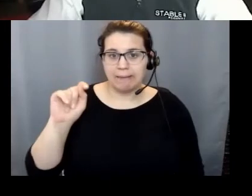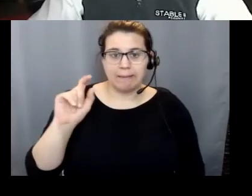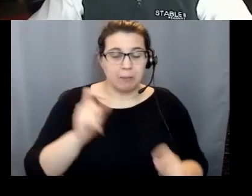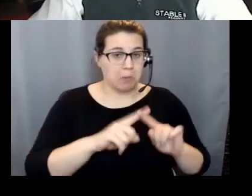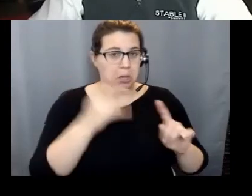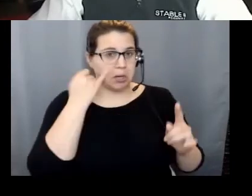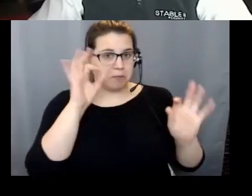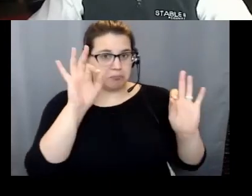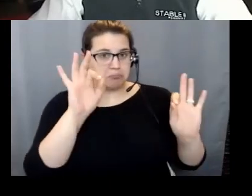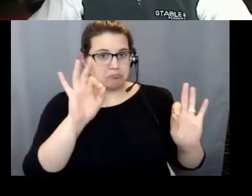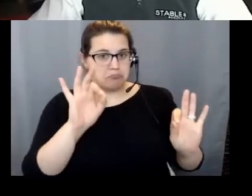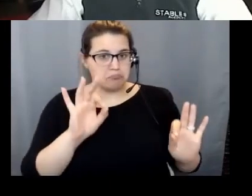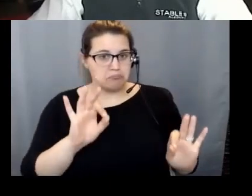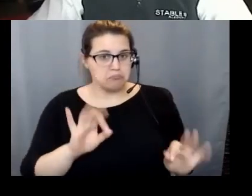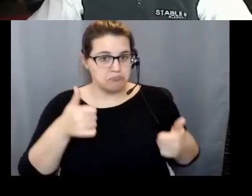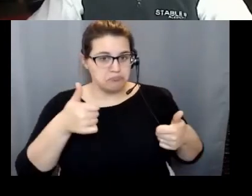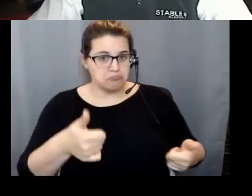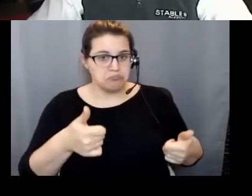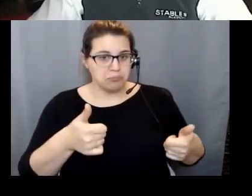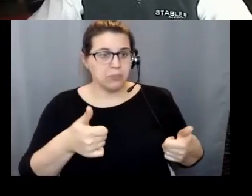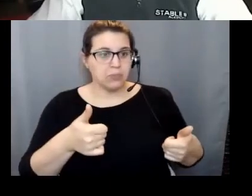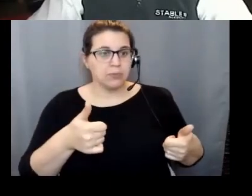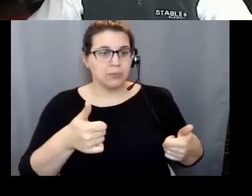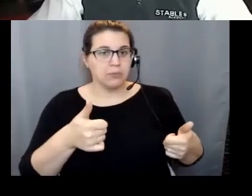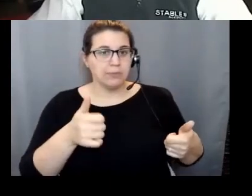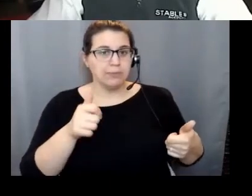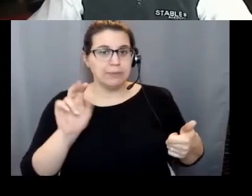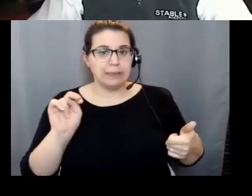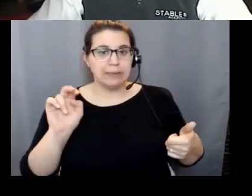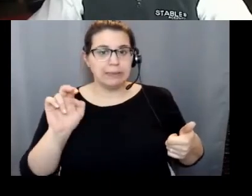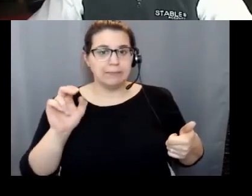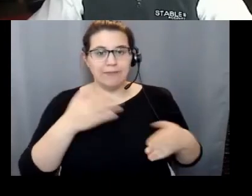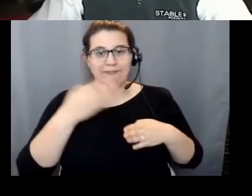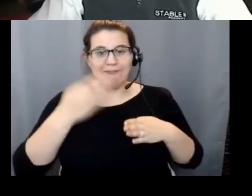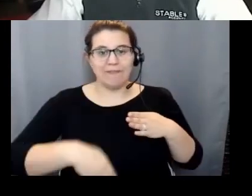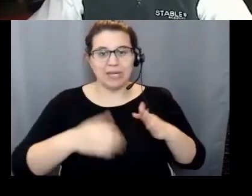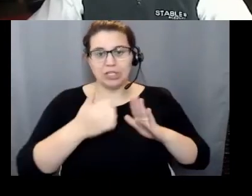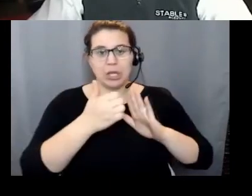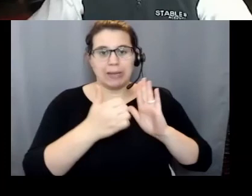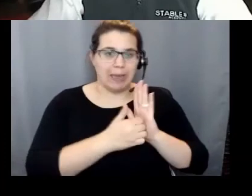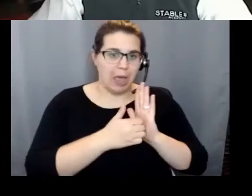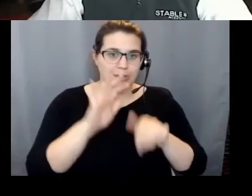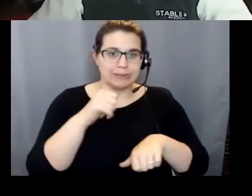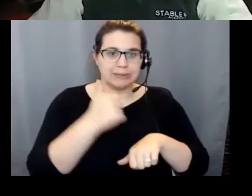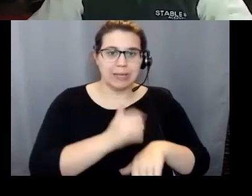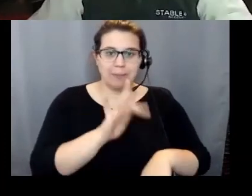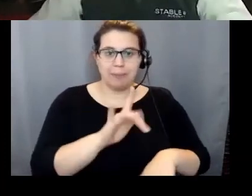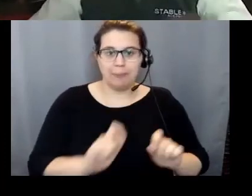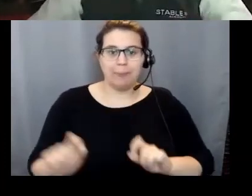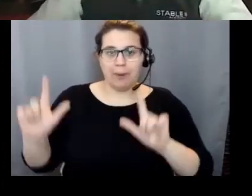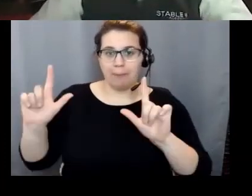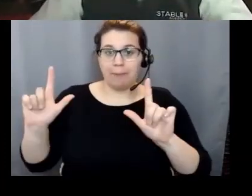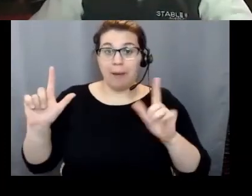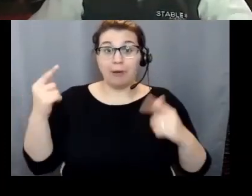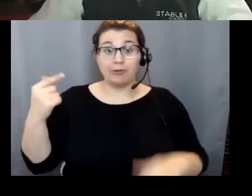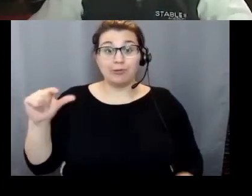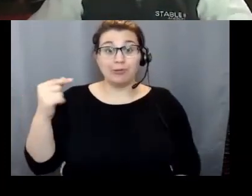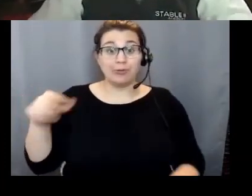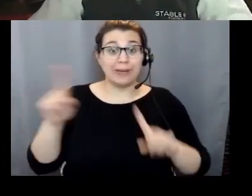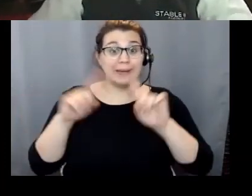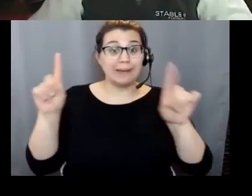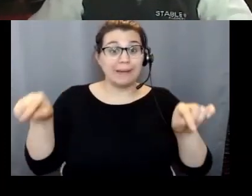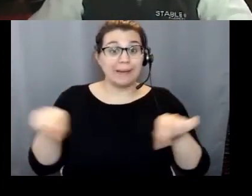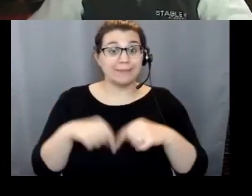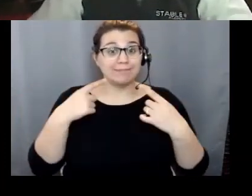looks good on the review screen, you go ahead and click on Finish Account Setup, and you'll get your green success